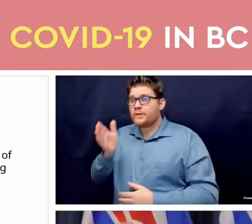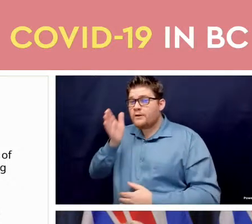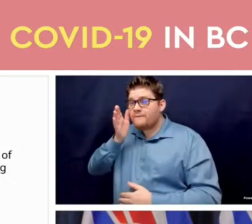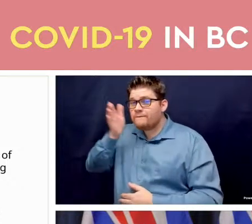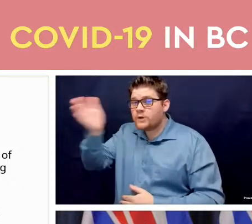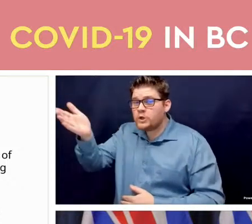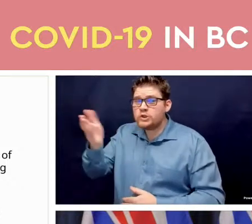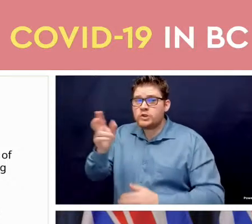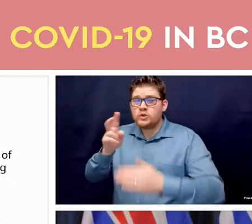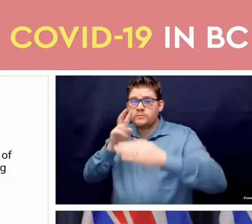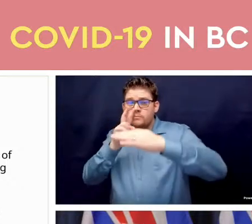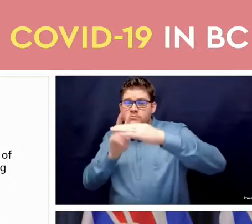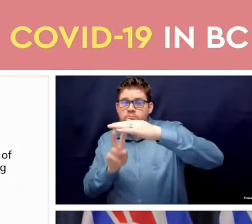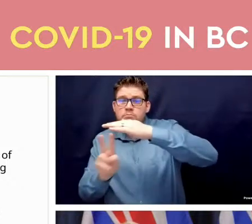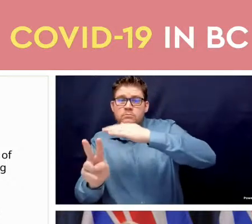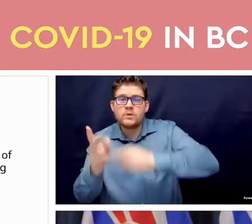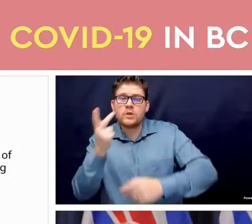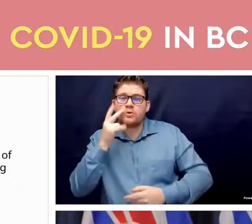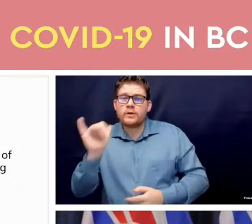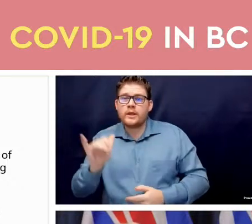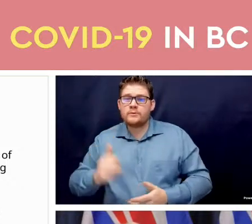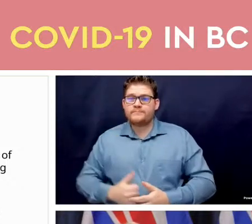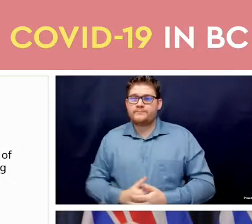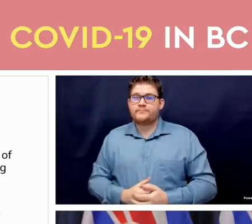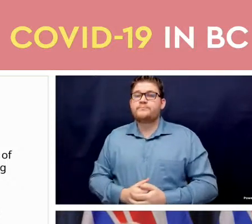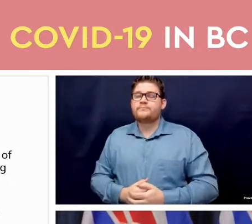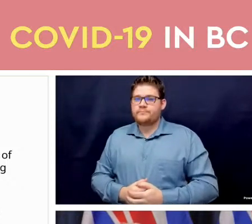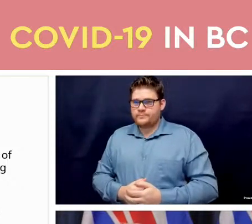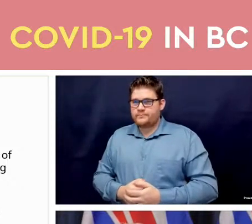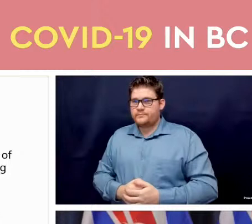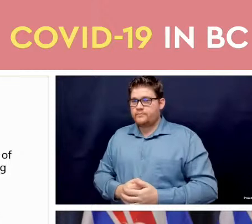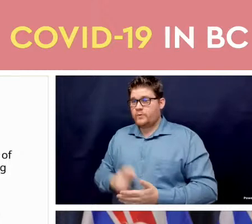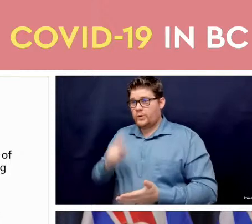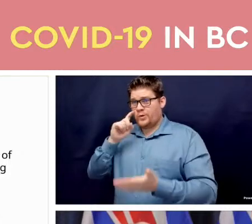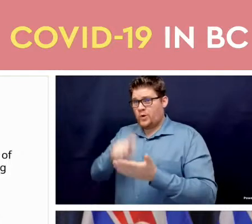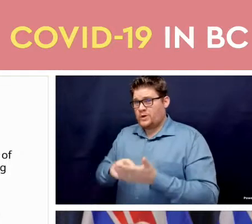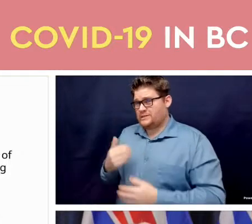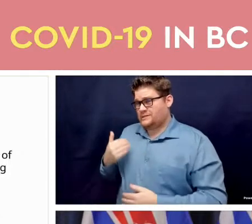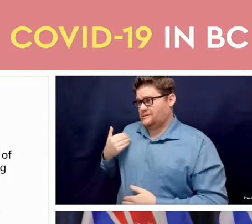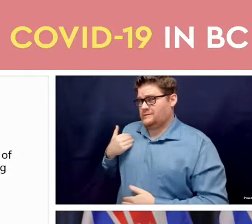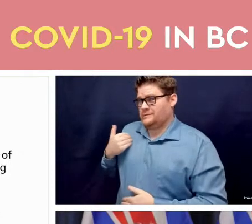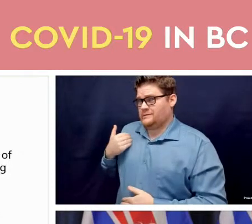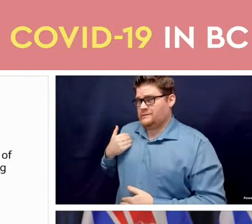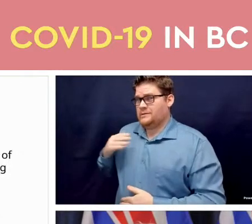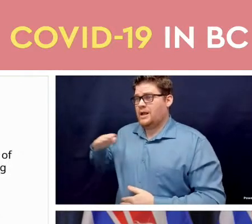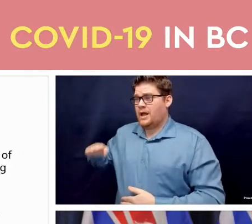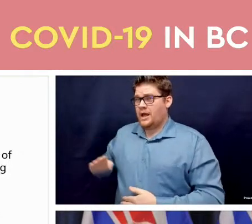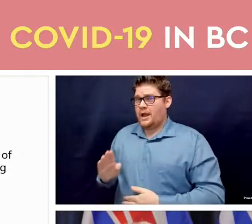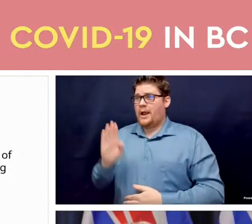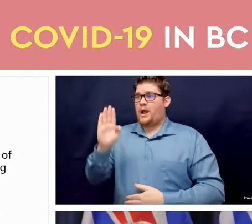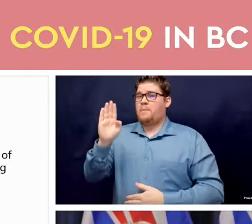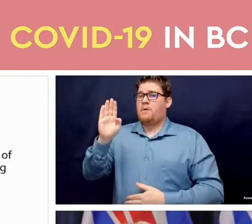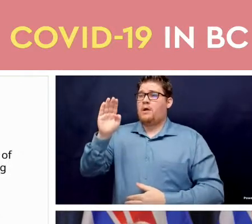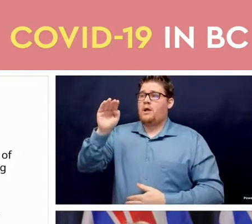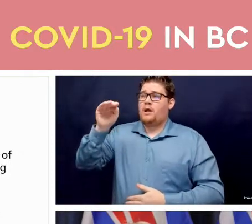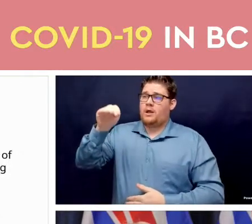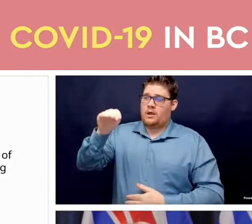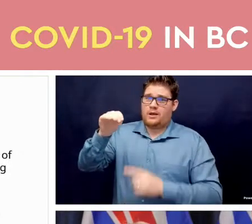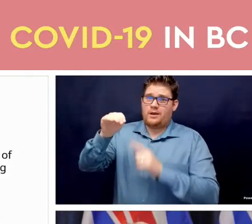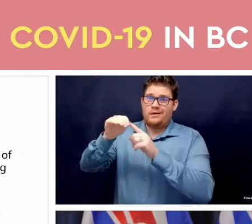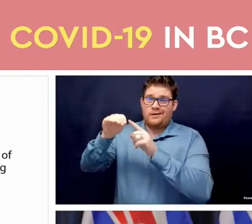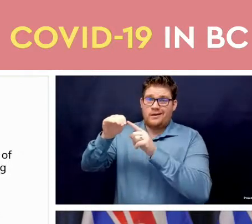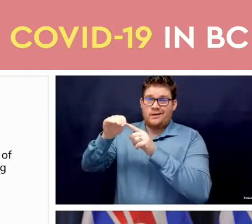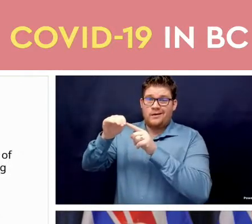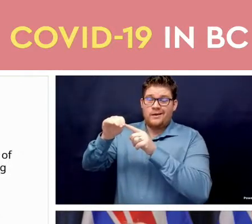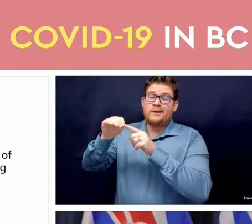downward trend. We need to keep it there, which means we need to continue to hold the line and do what we're doing to try and